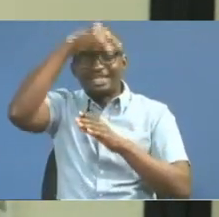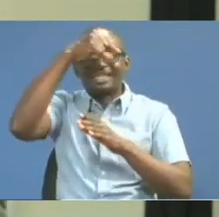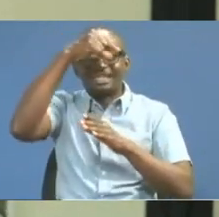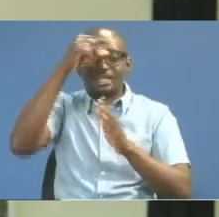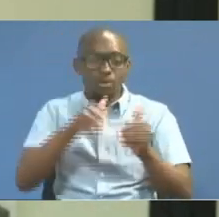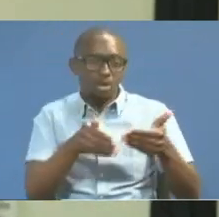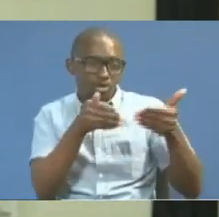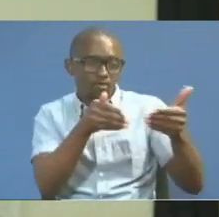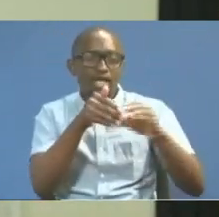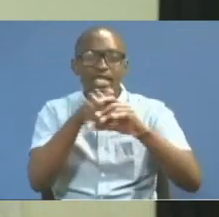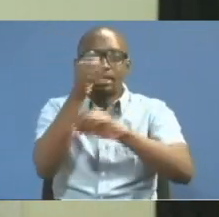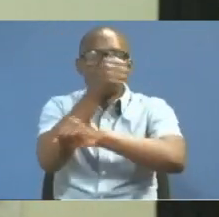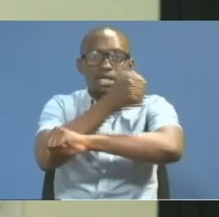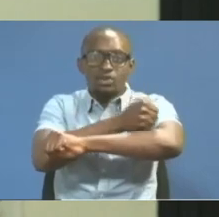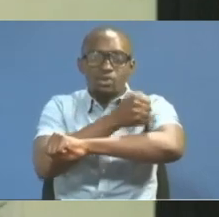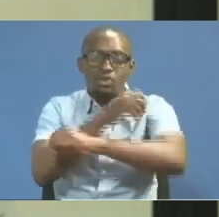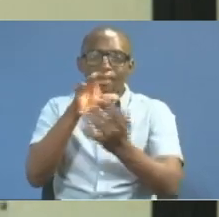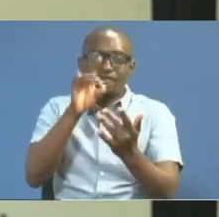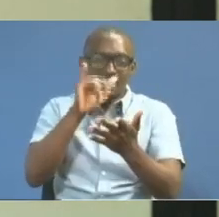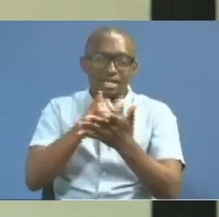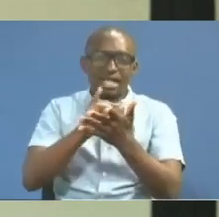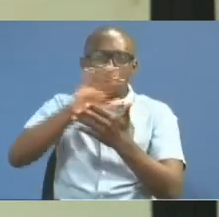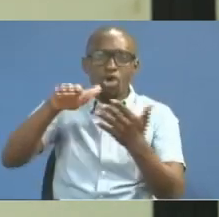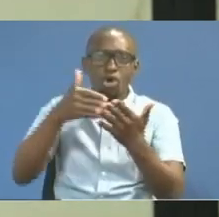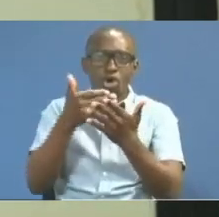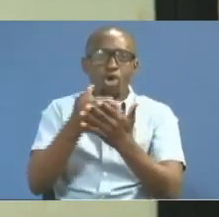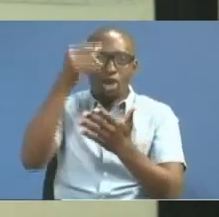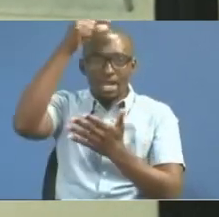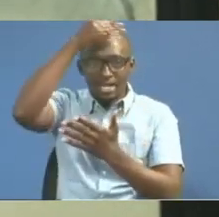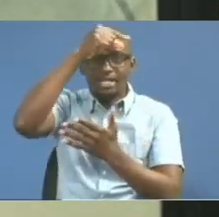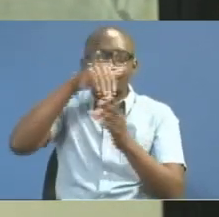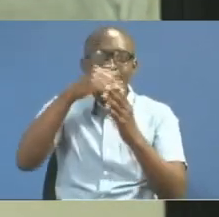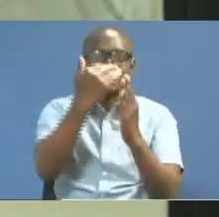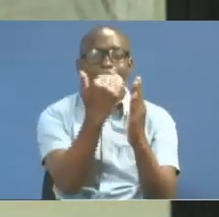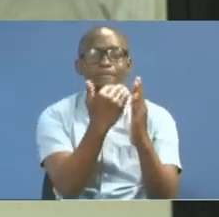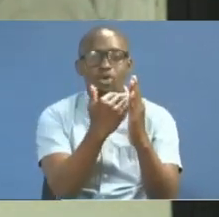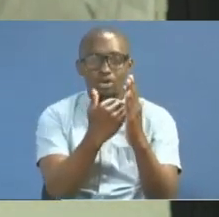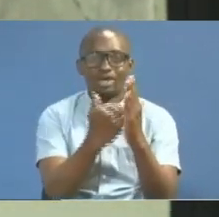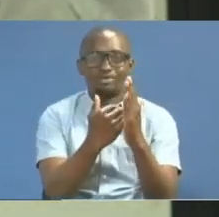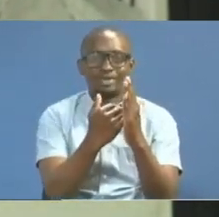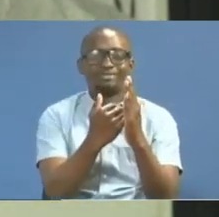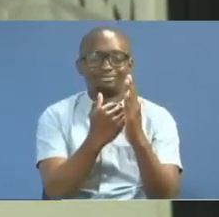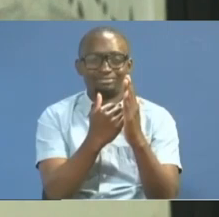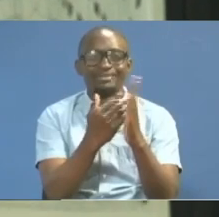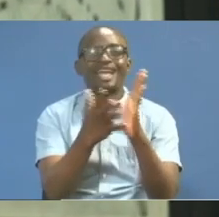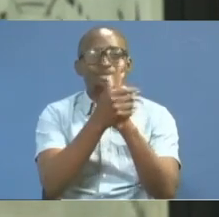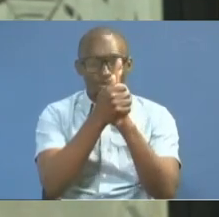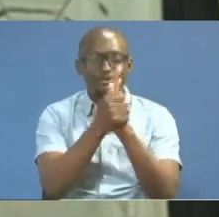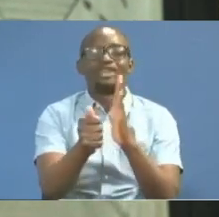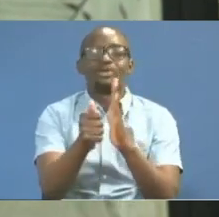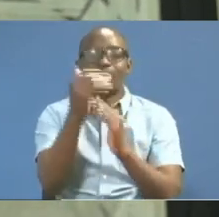the degrees that we offer in this school, you'll find that all the degrees in the programs are